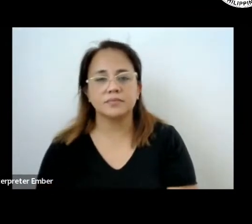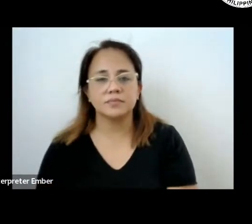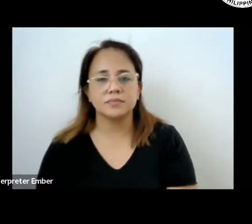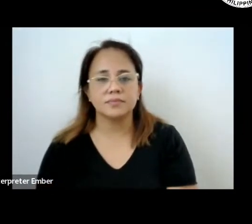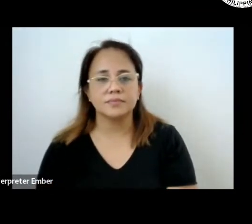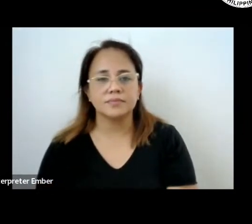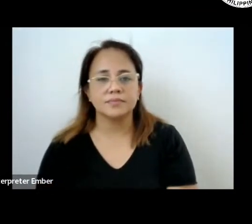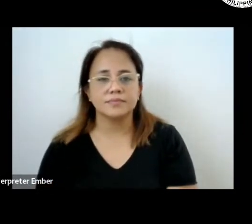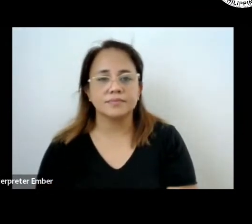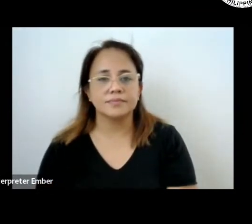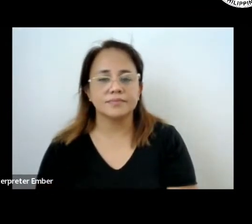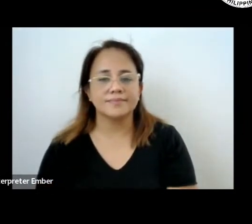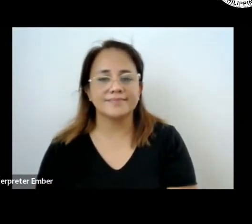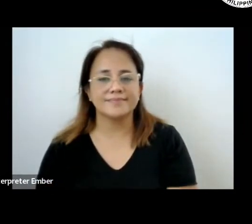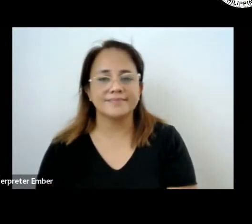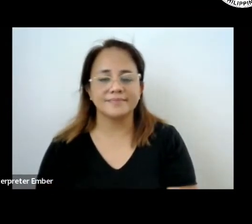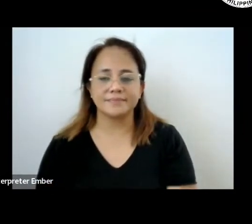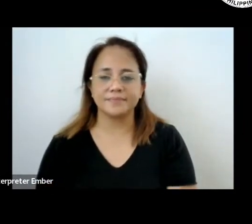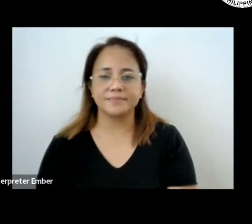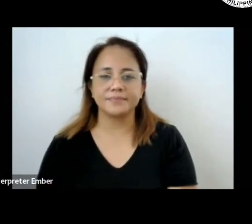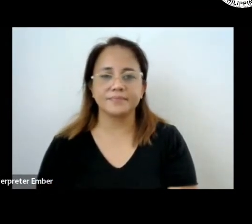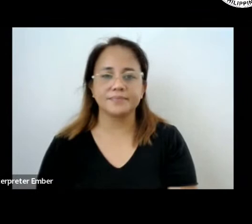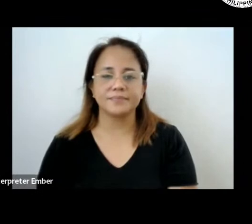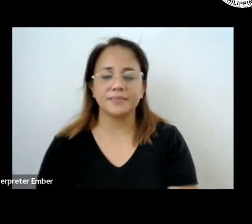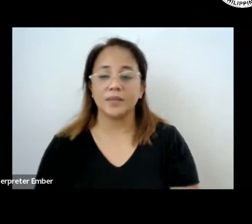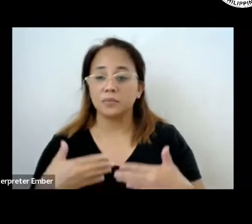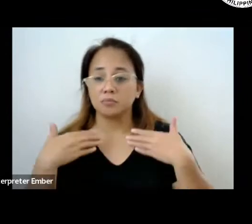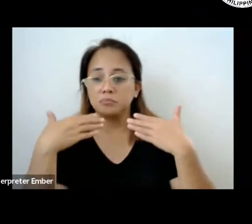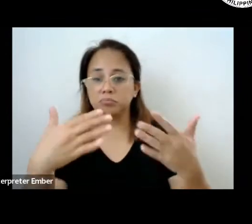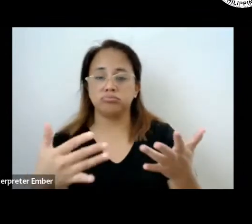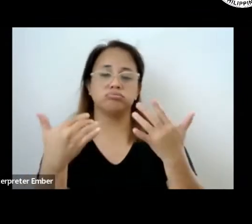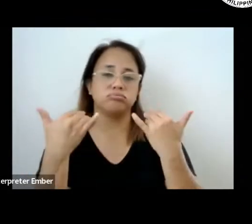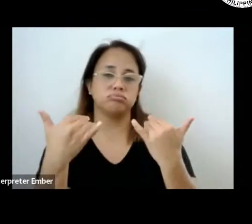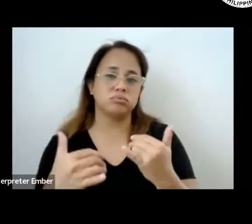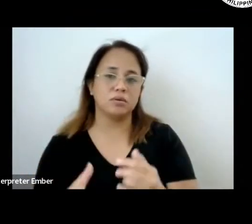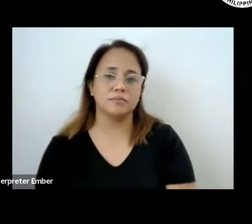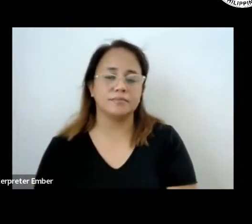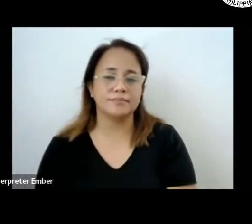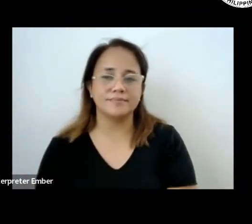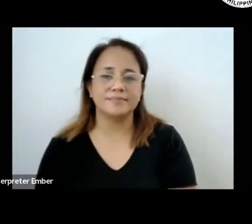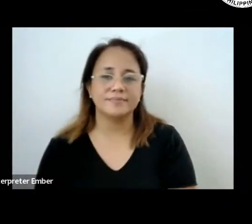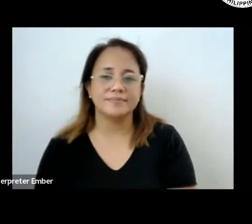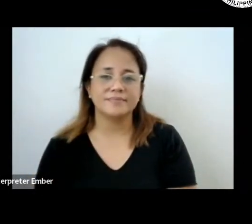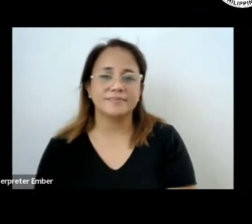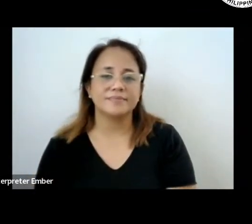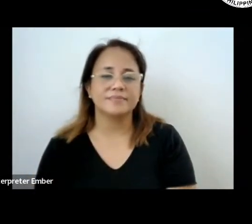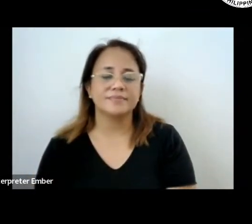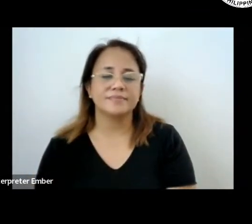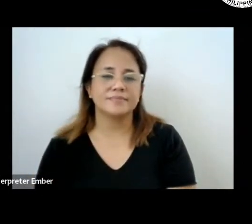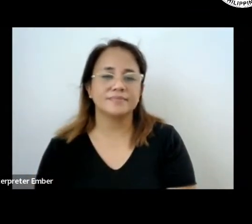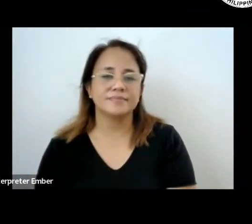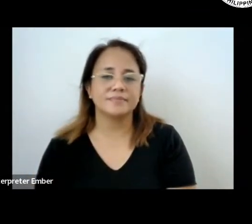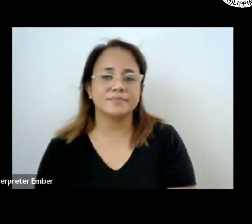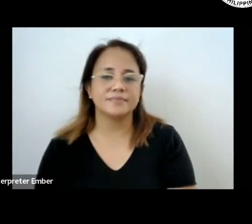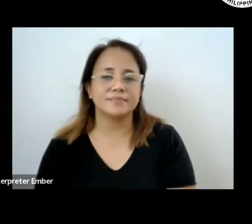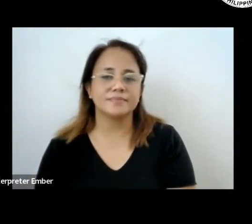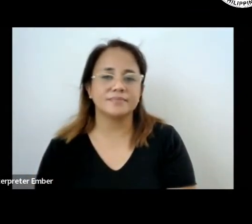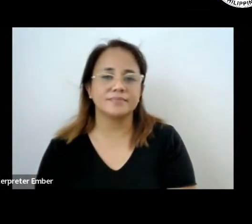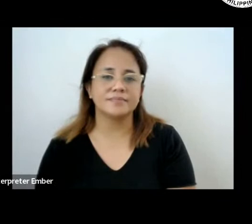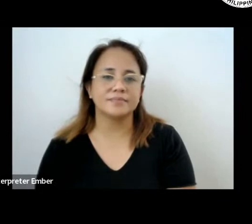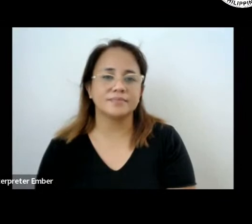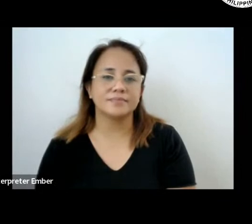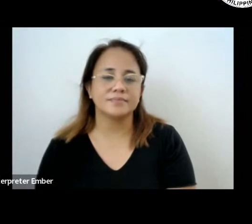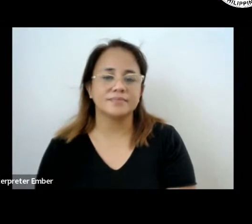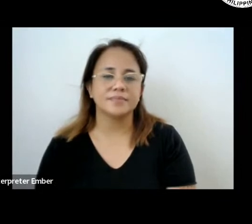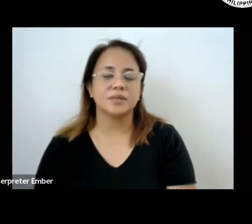Sino yung ubo na ubo? May I proceed? May I proceed? Yes, good morning, Mr. Chair, and the honorable